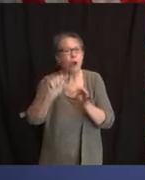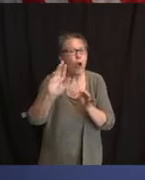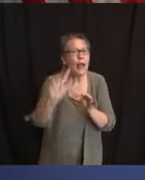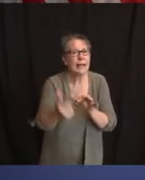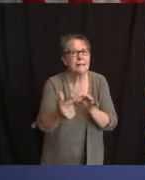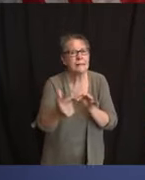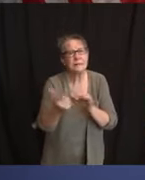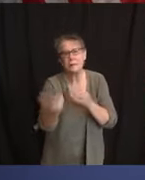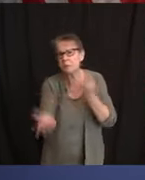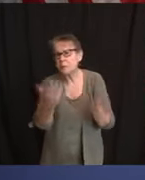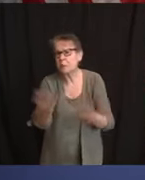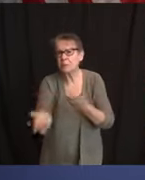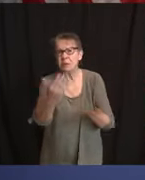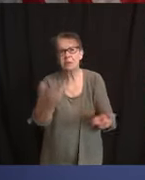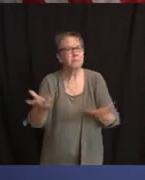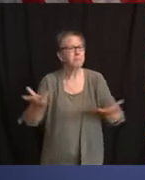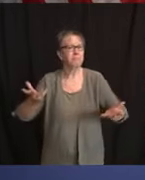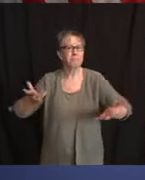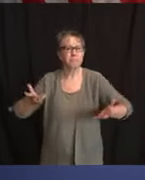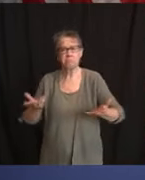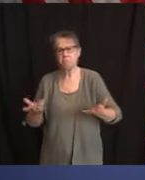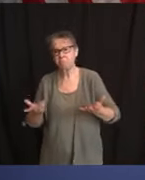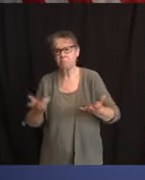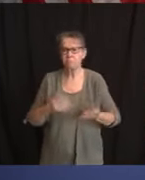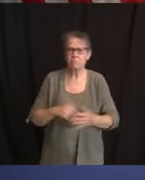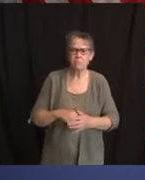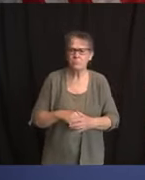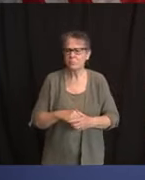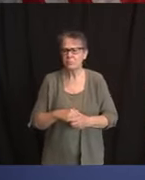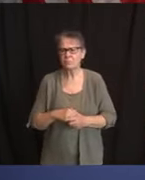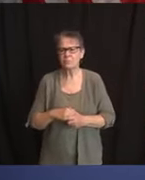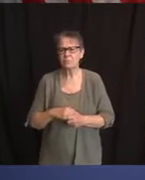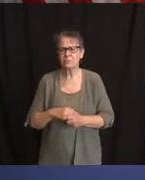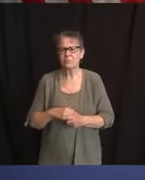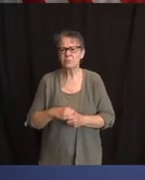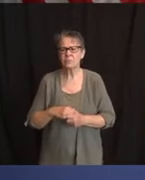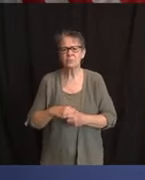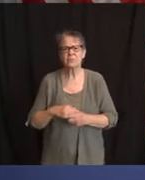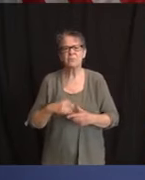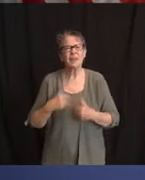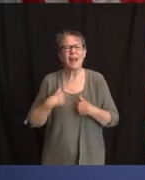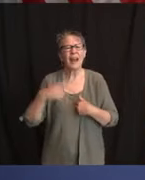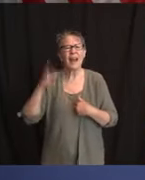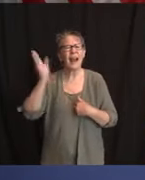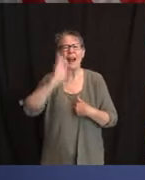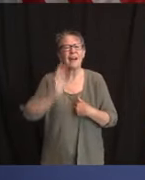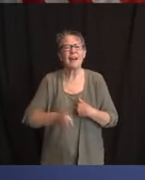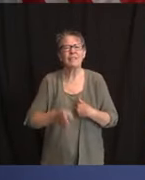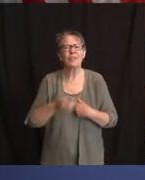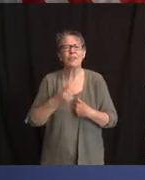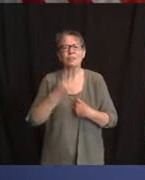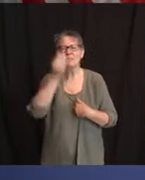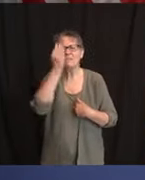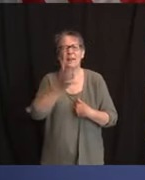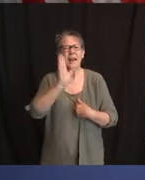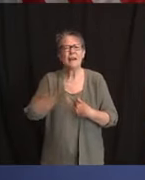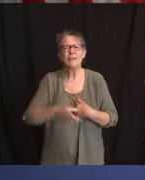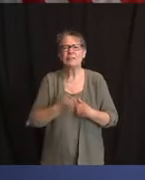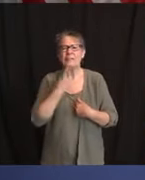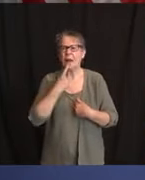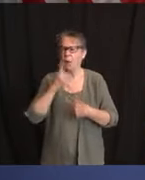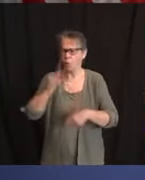But we never married ourselves to timing. We always thought there was going to be some virtualness around this. And that's, if it's in the